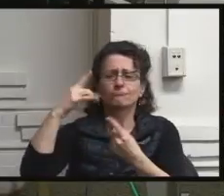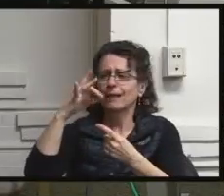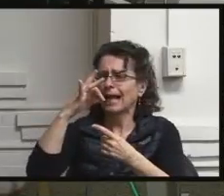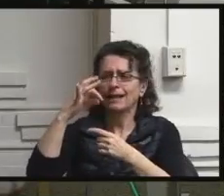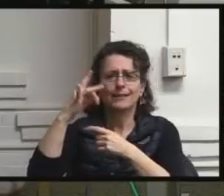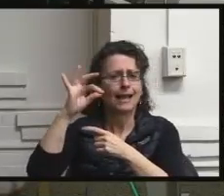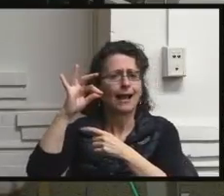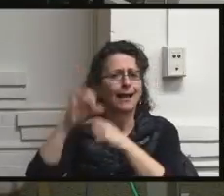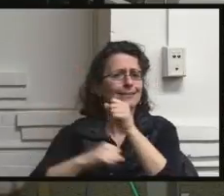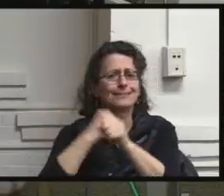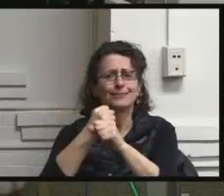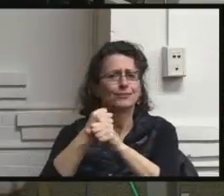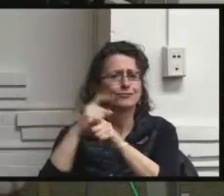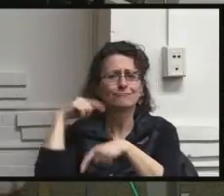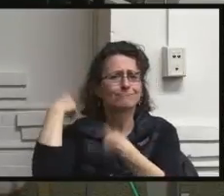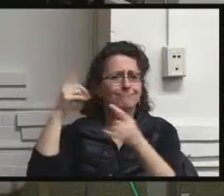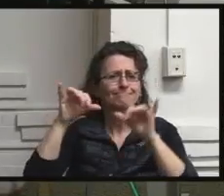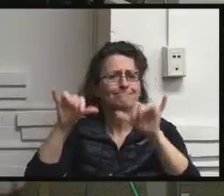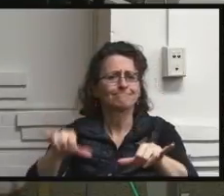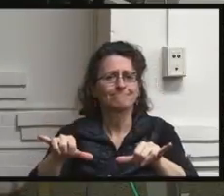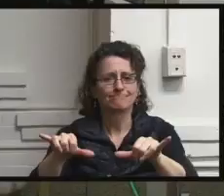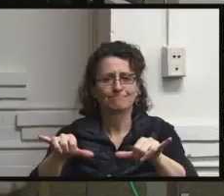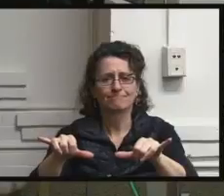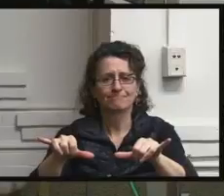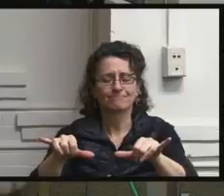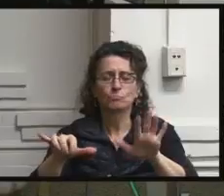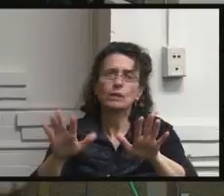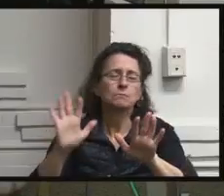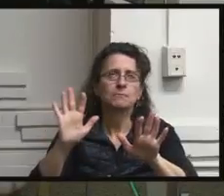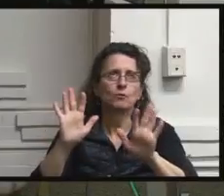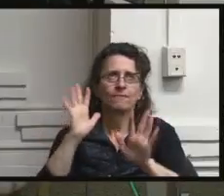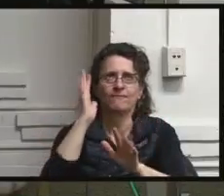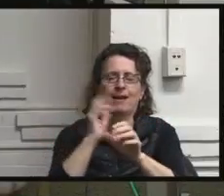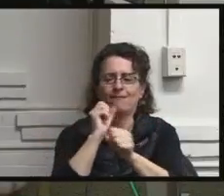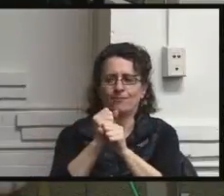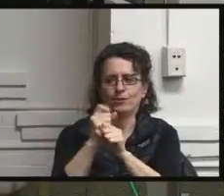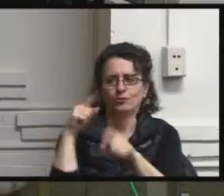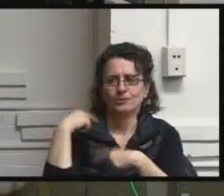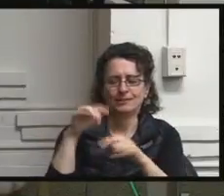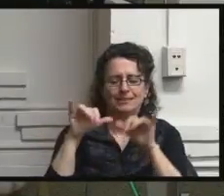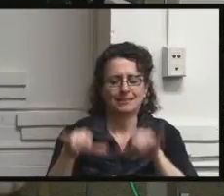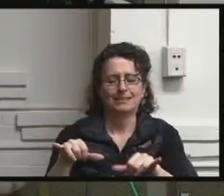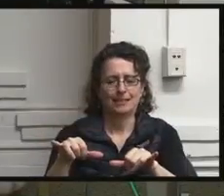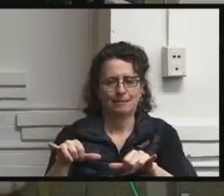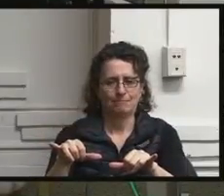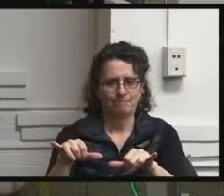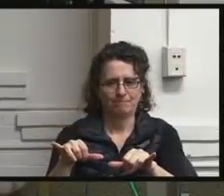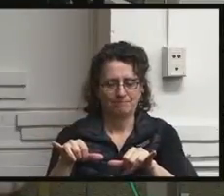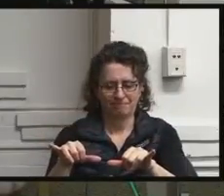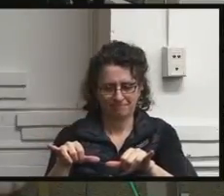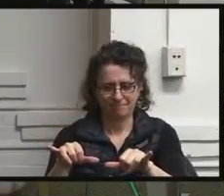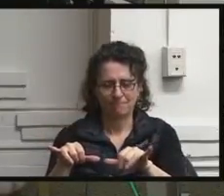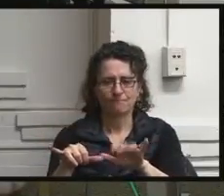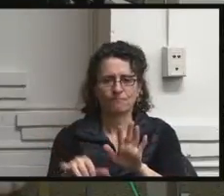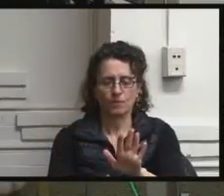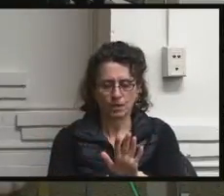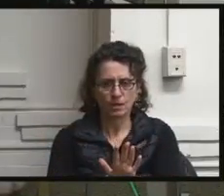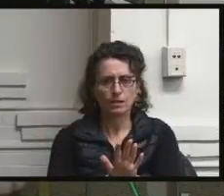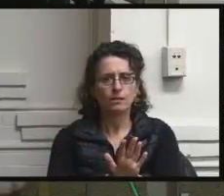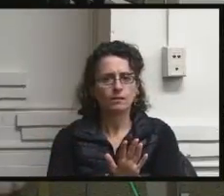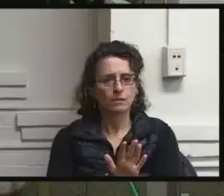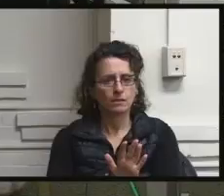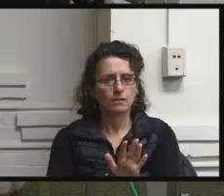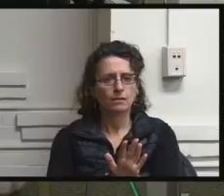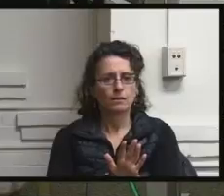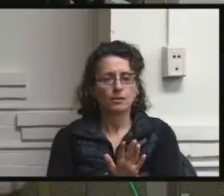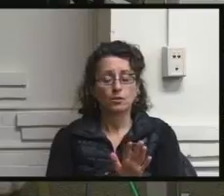Mm-hmm. Or at least five years. Yeah. 5 years, it's been $78,000. So the board is